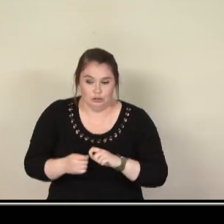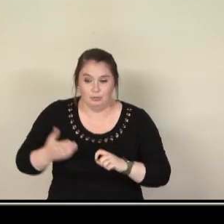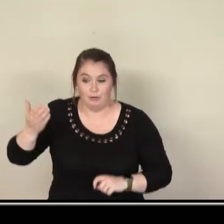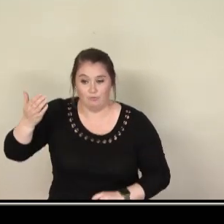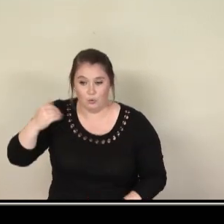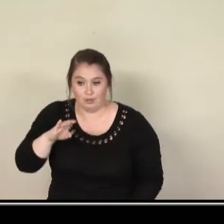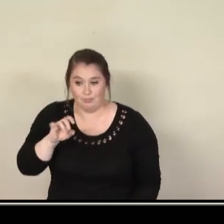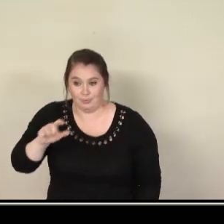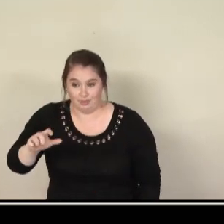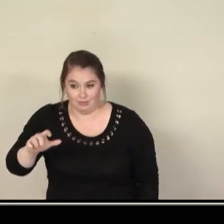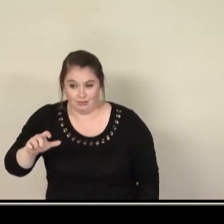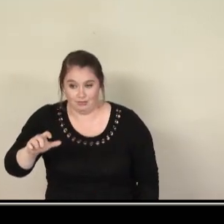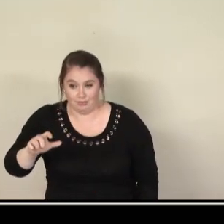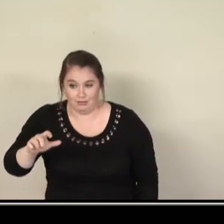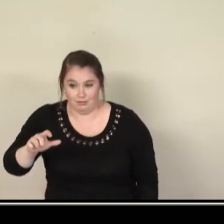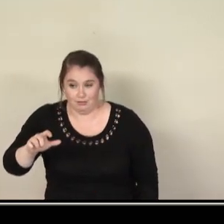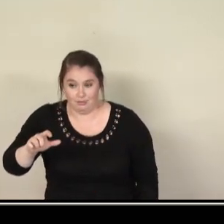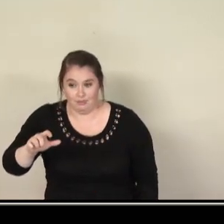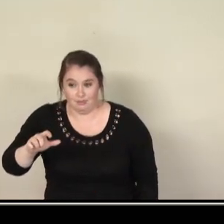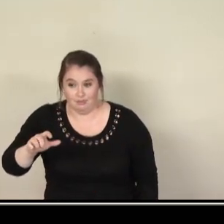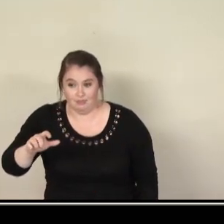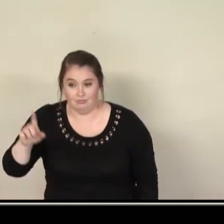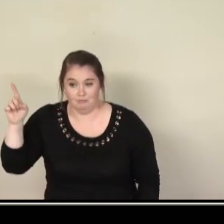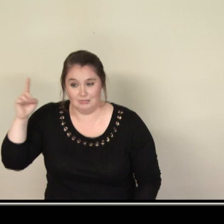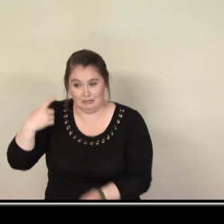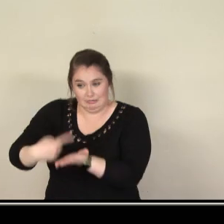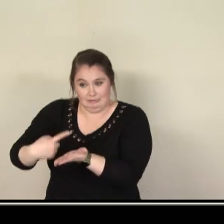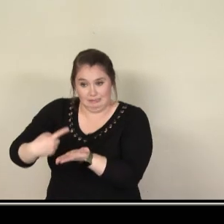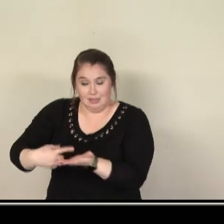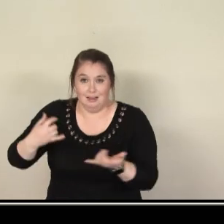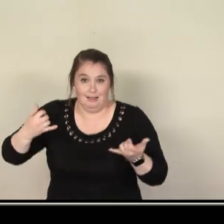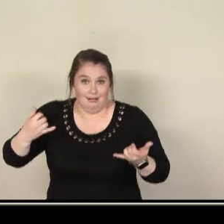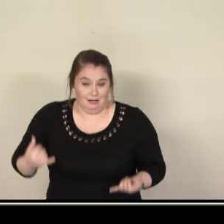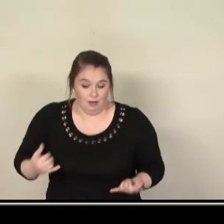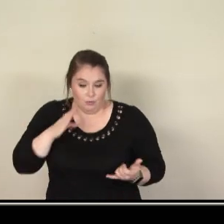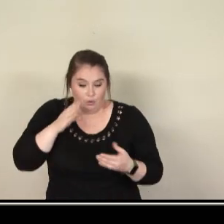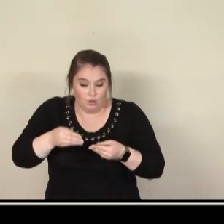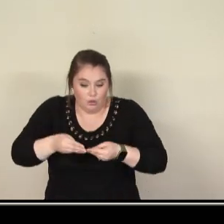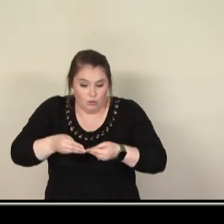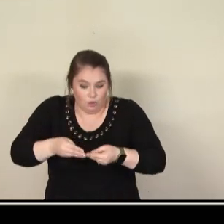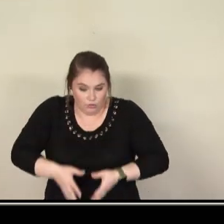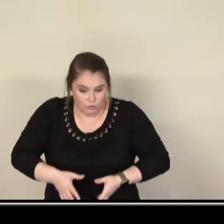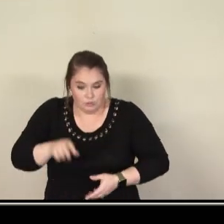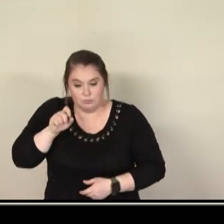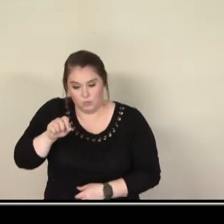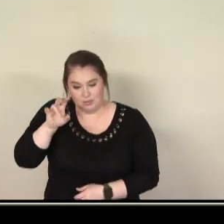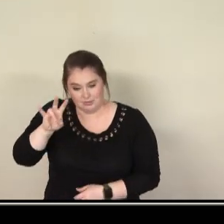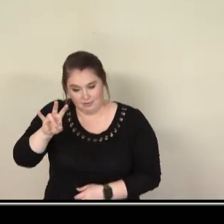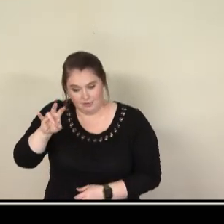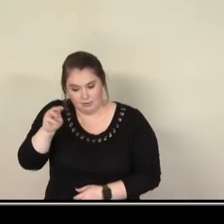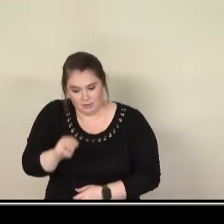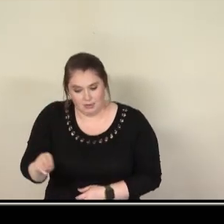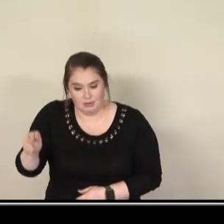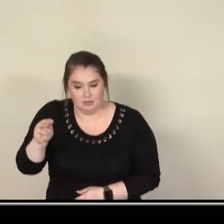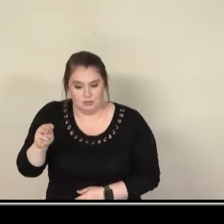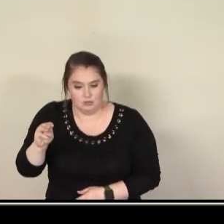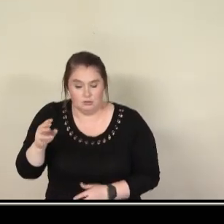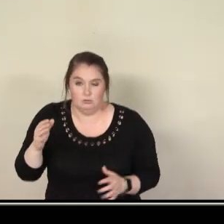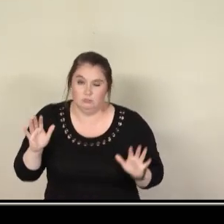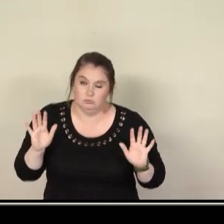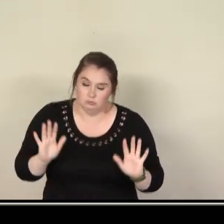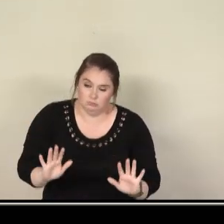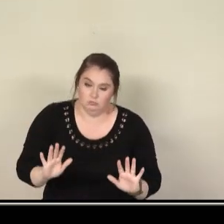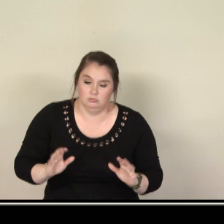to the House floor, we were going to then lose $0.7 million. So we had $1.3 million swing there.